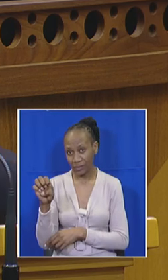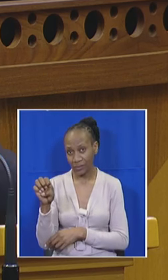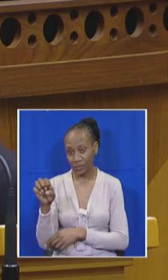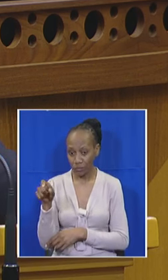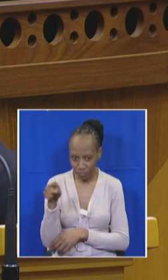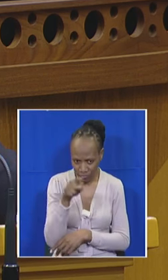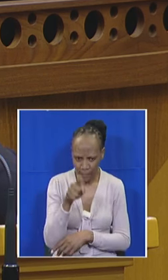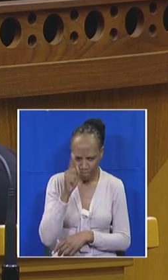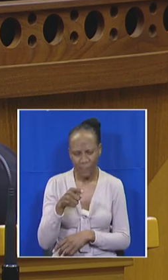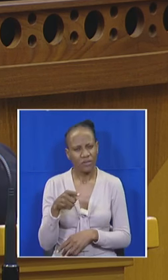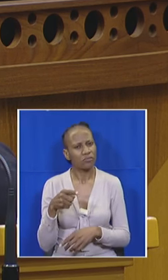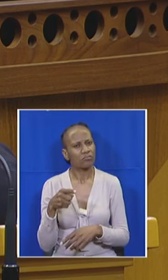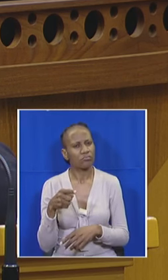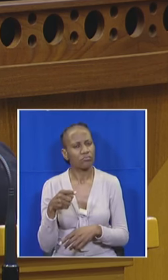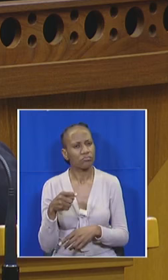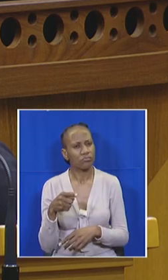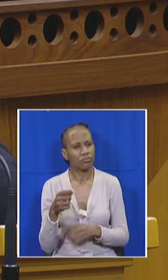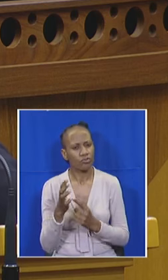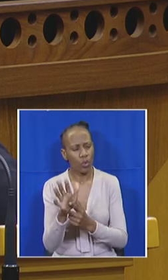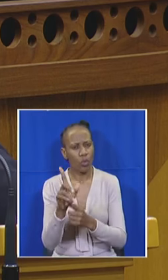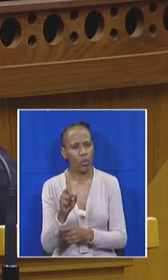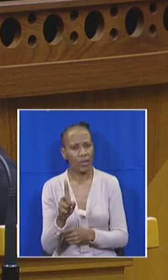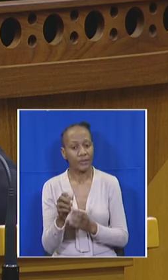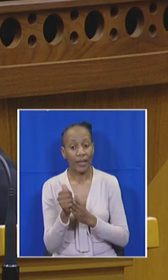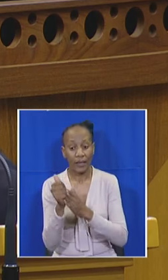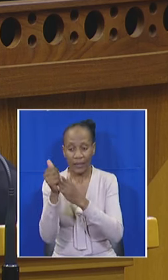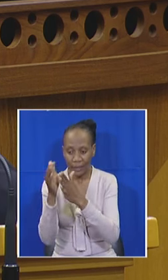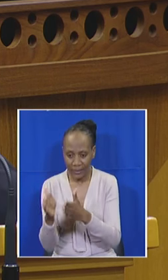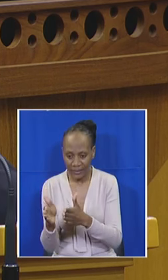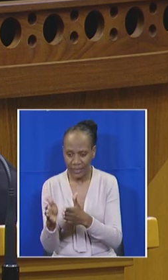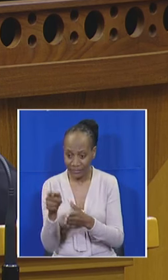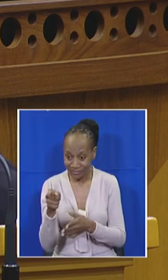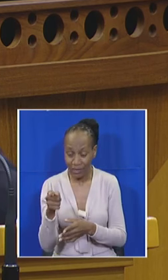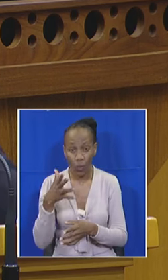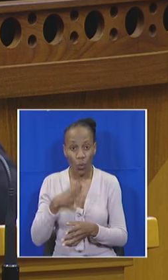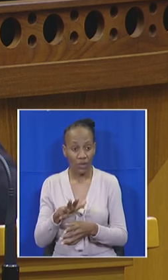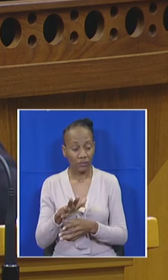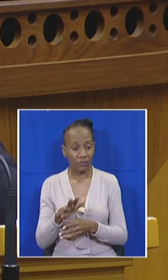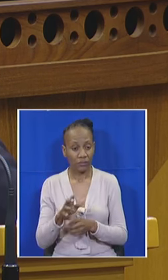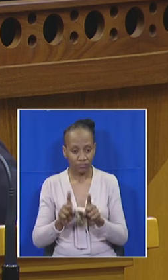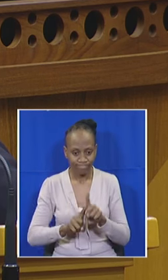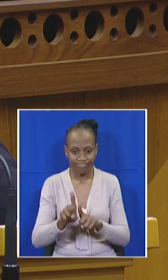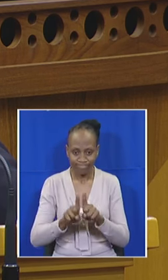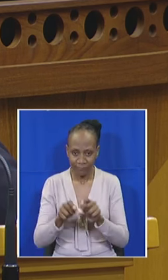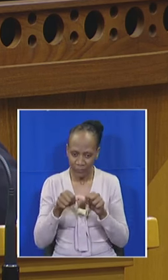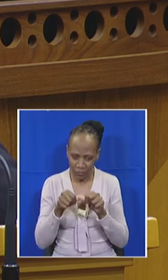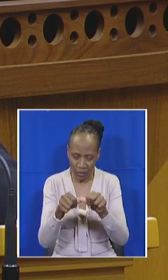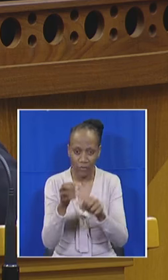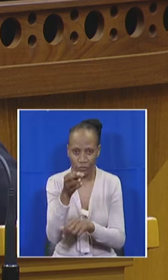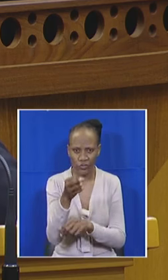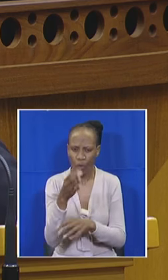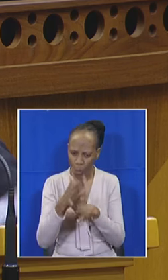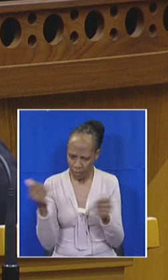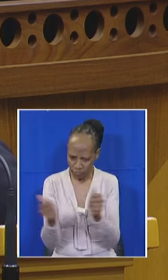should worry any leader in our country who wants to see a sustainable future.